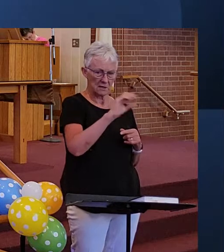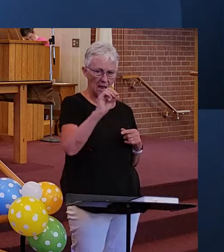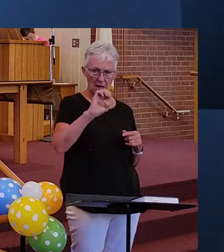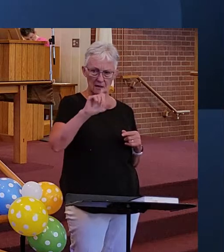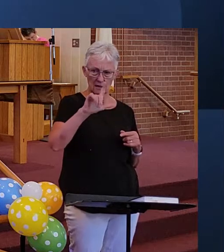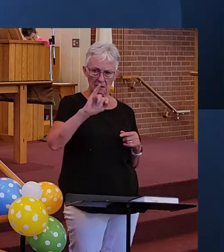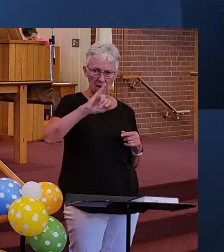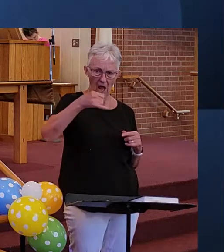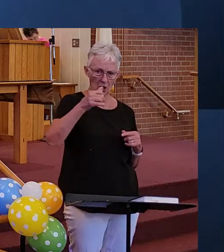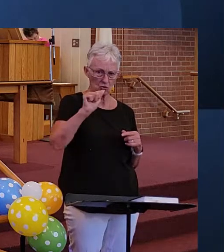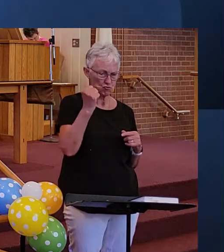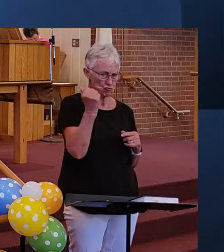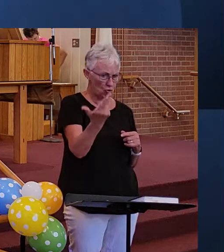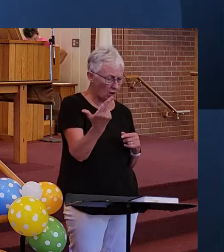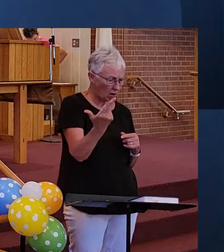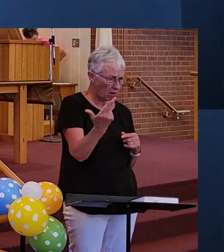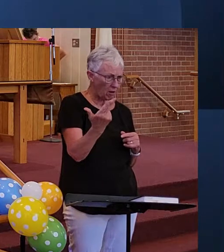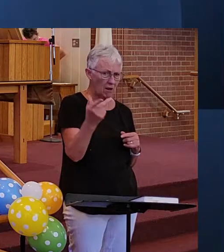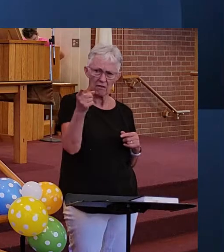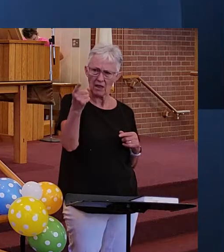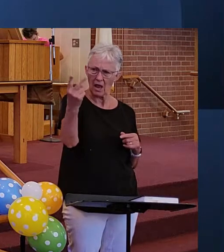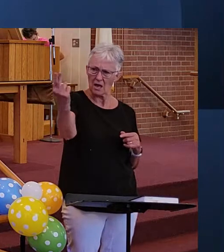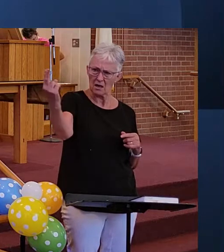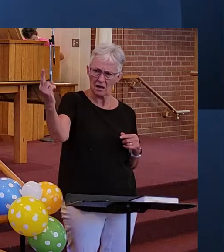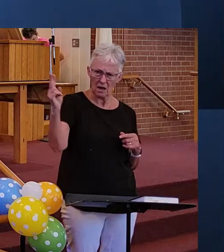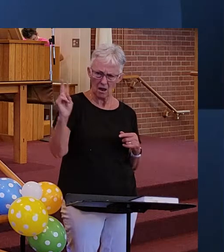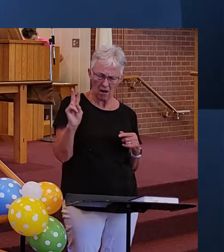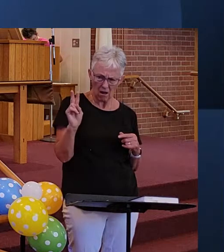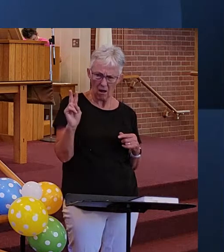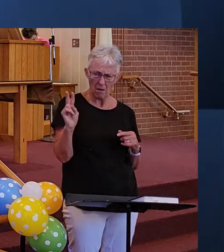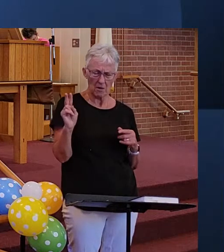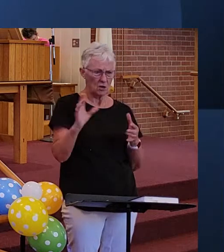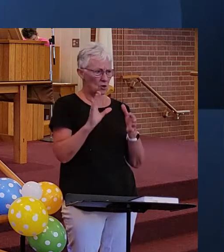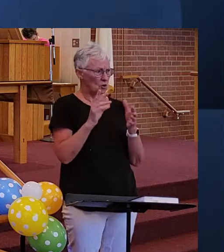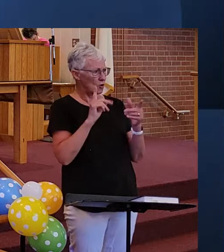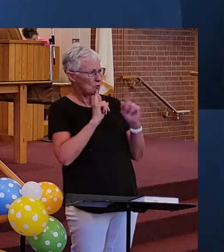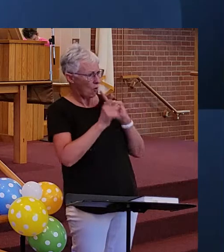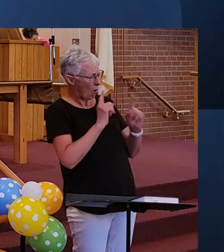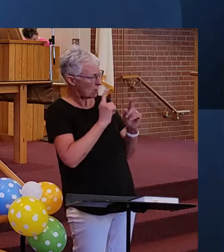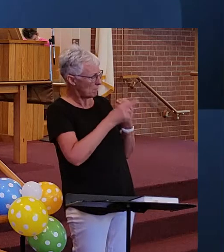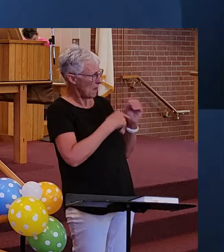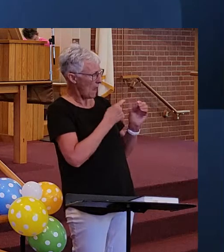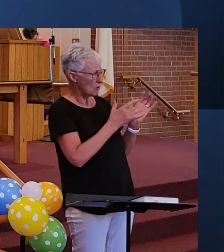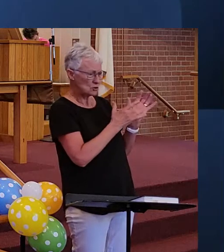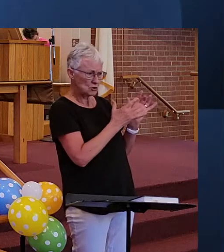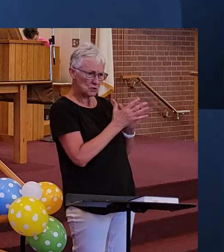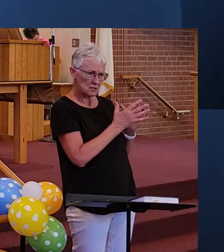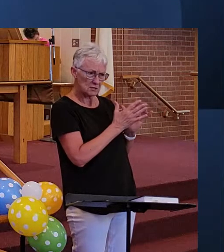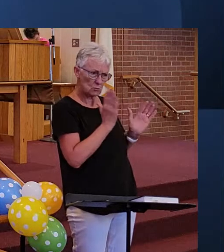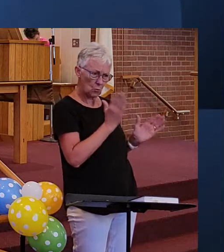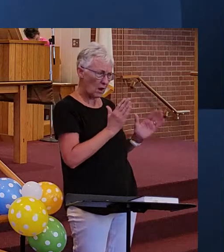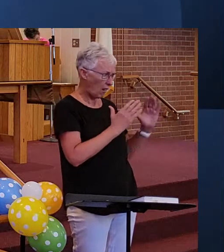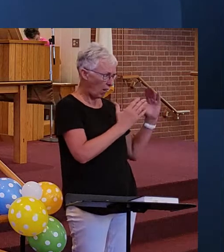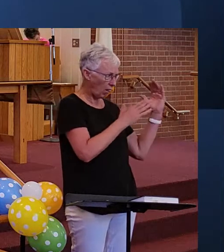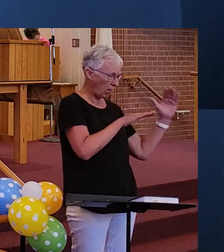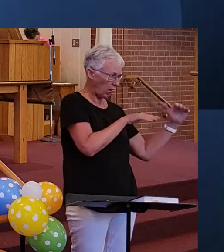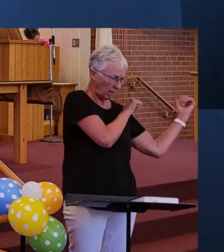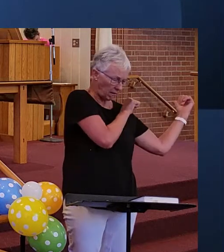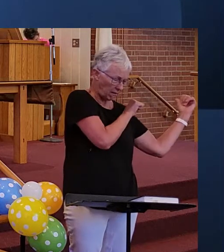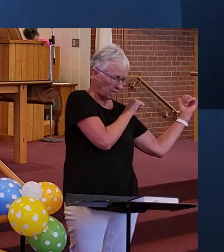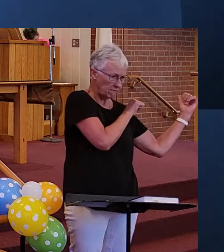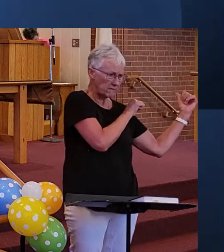They appeared in glory and were speaking of his departure, which he was about to accomplish at